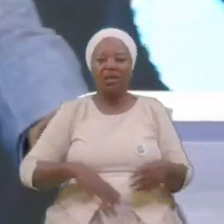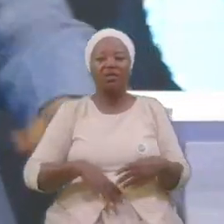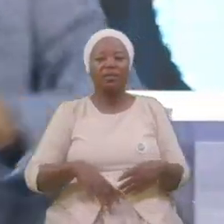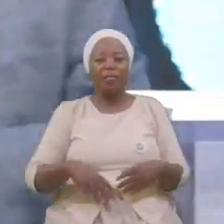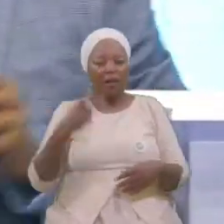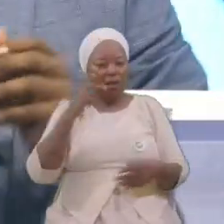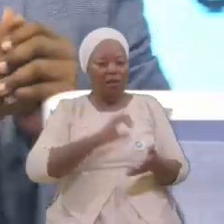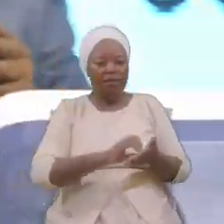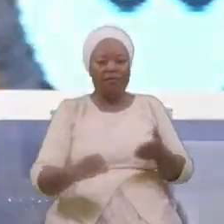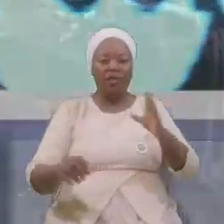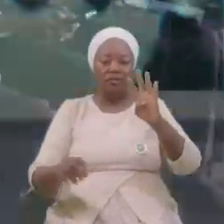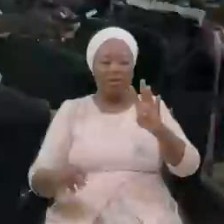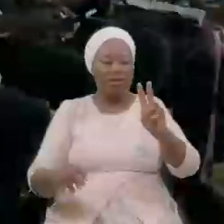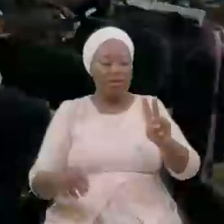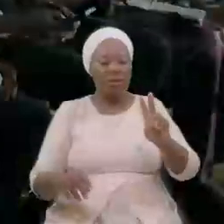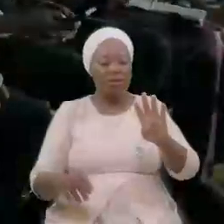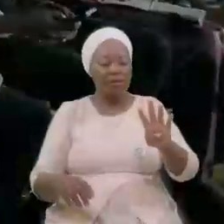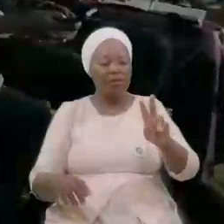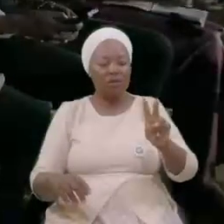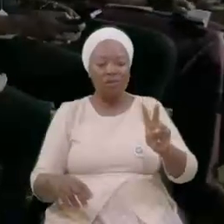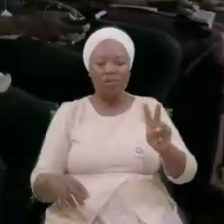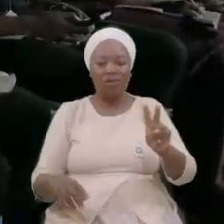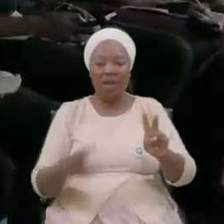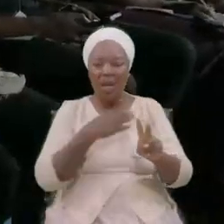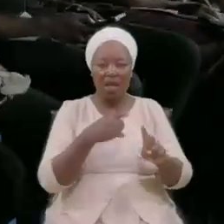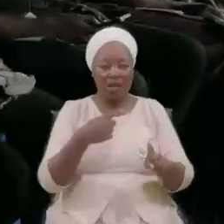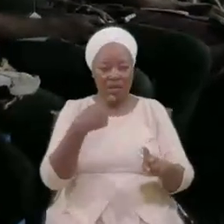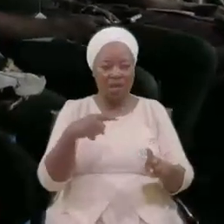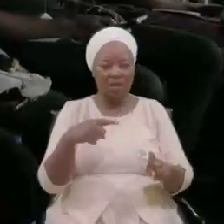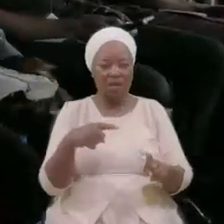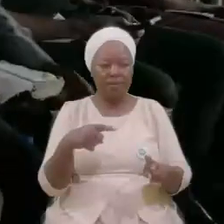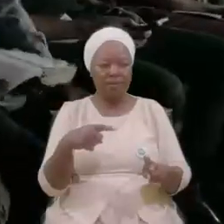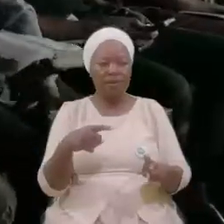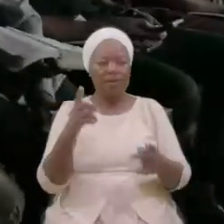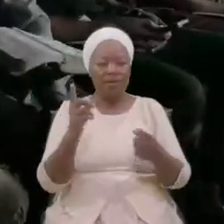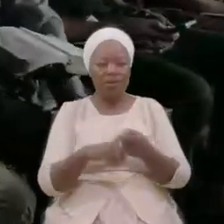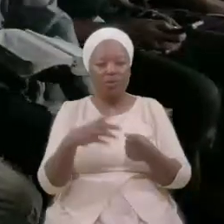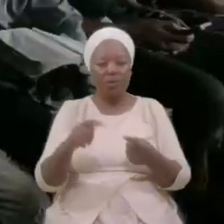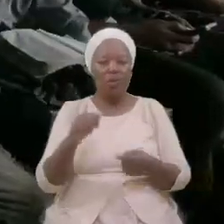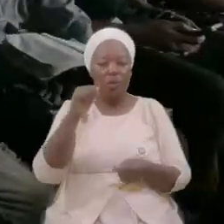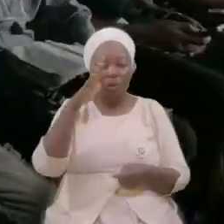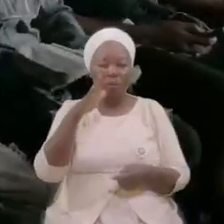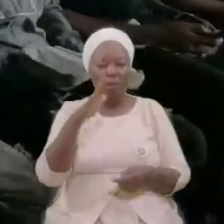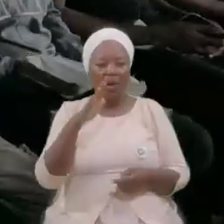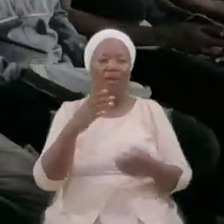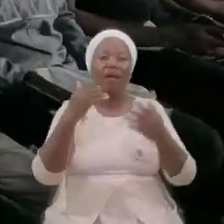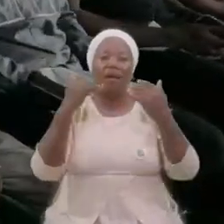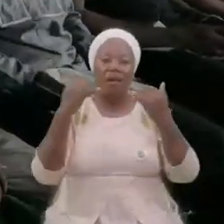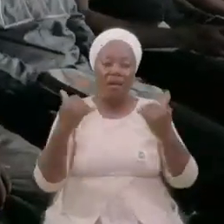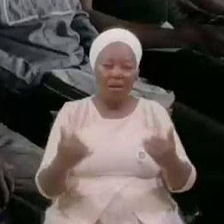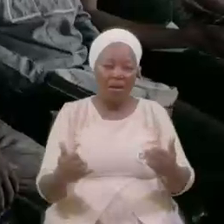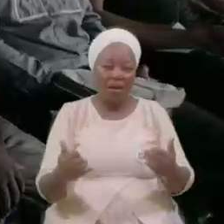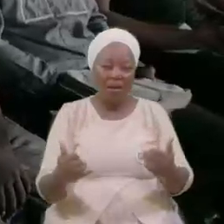42. In verse 42, and said unto the woman, now